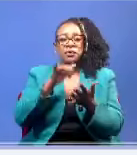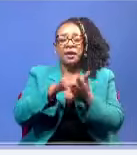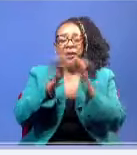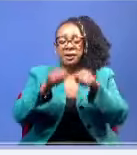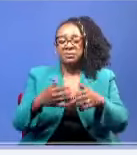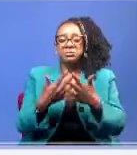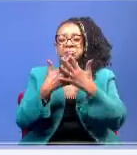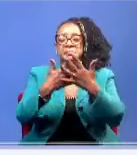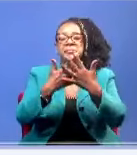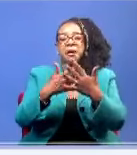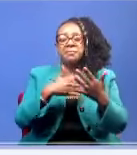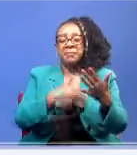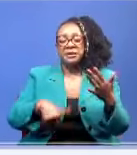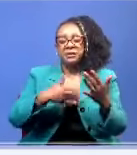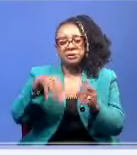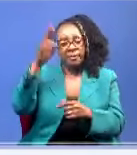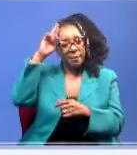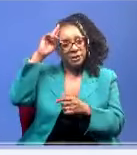Malindi Police Station